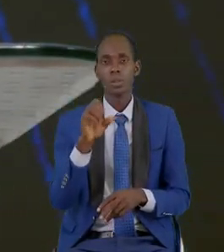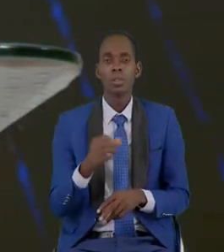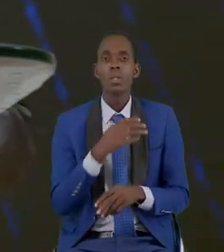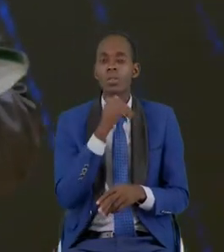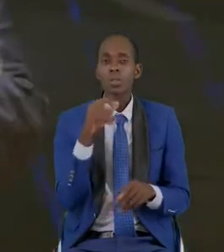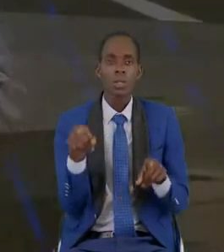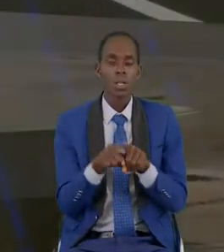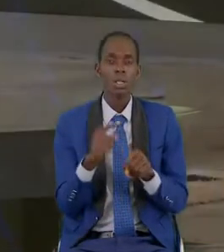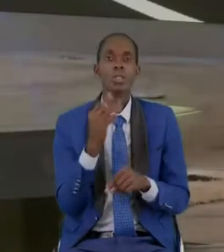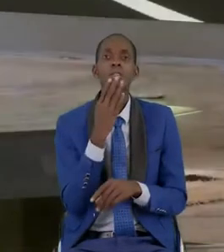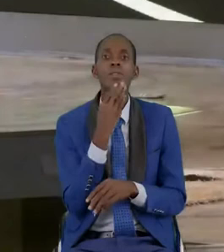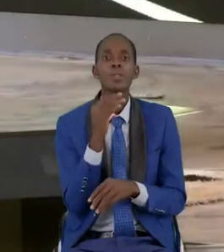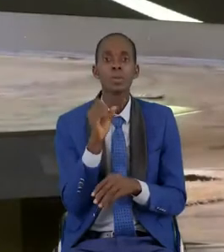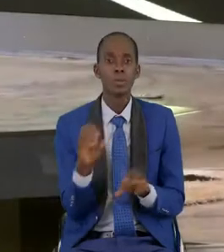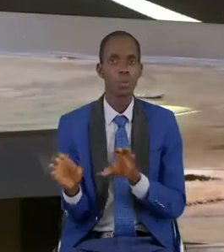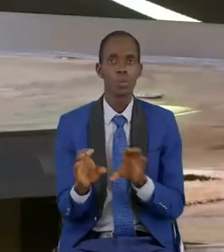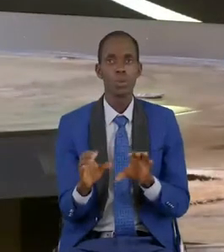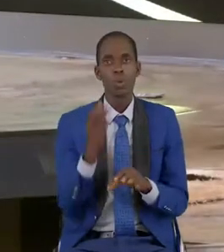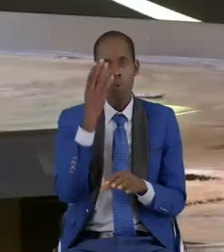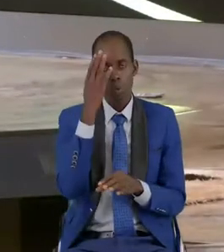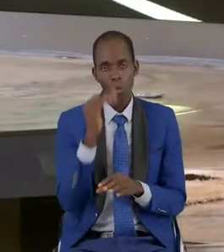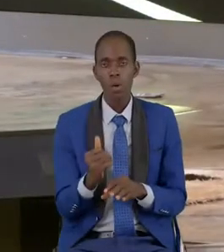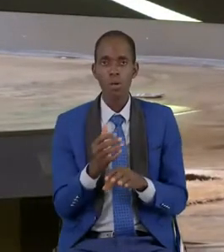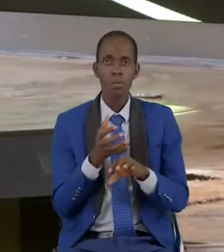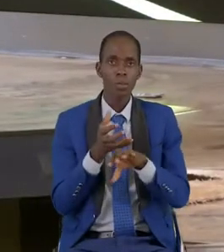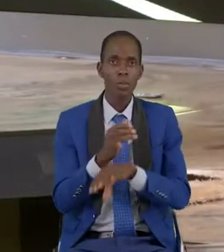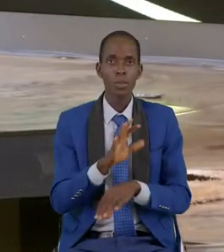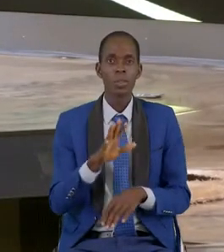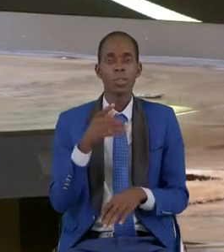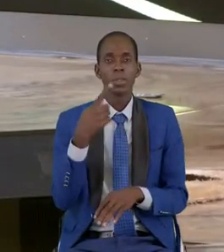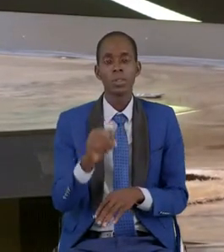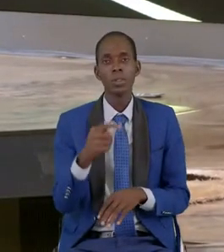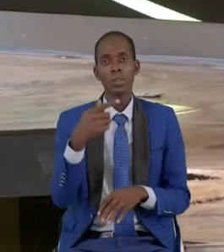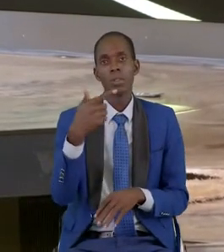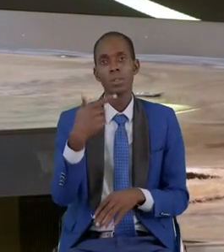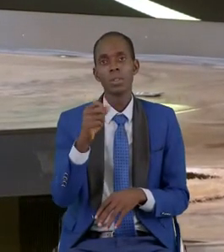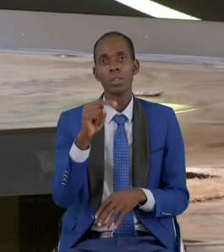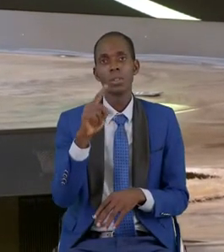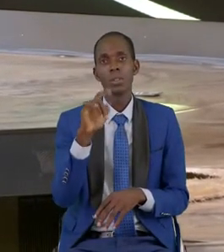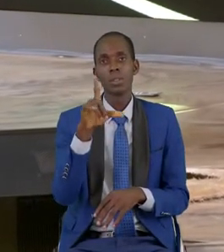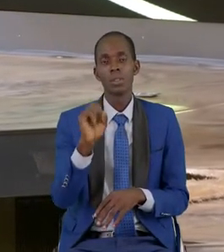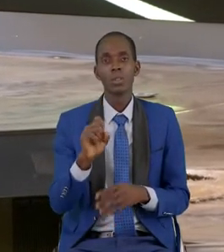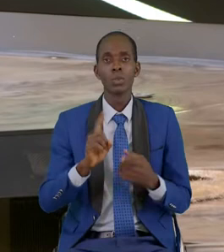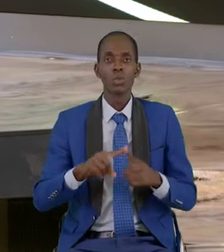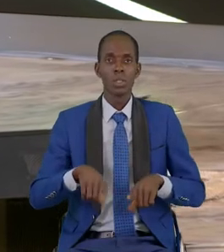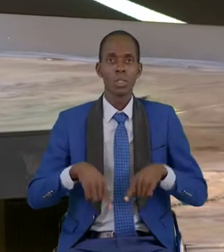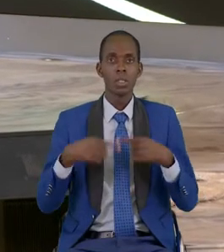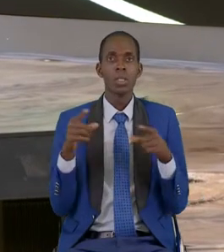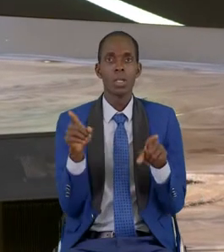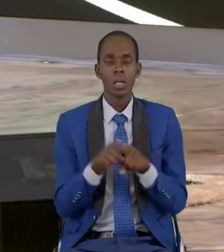Jews, why compellest thou the Gentiles to live as